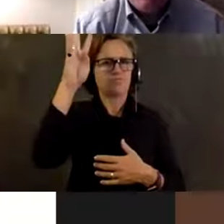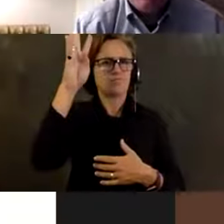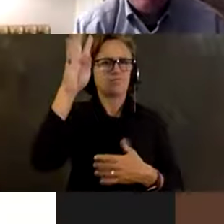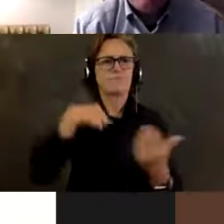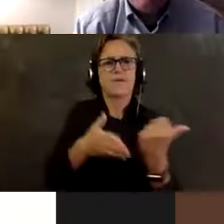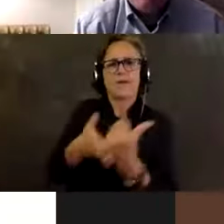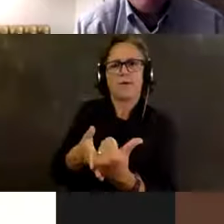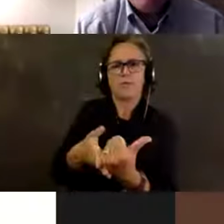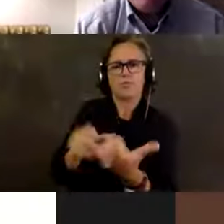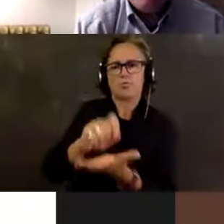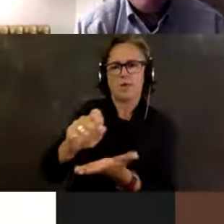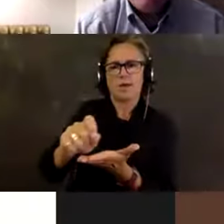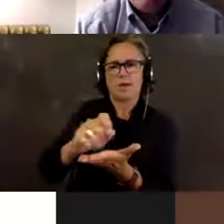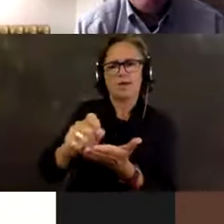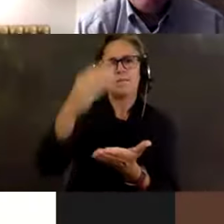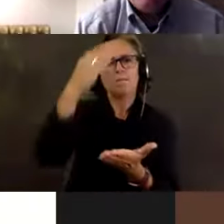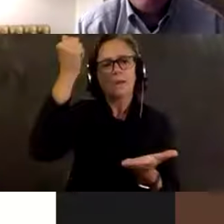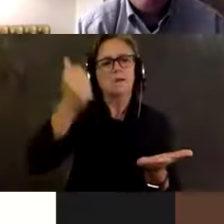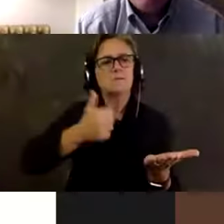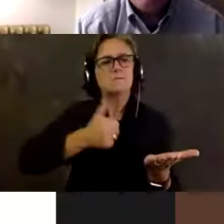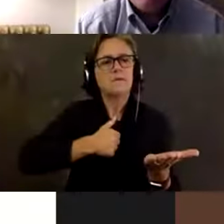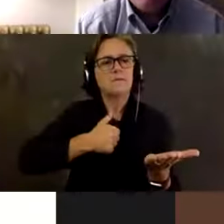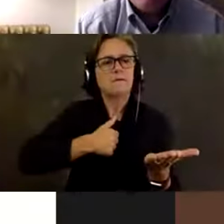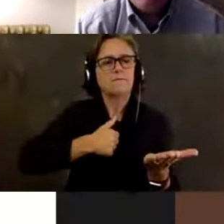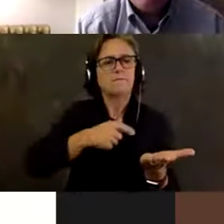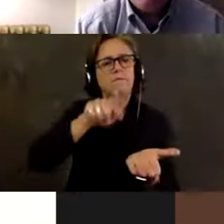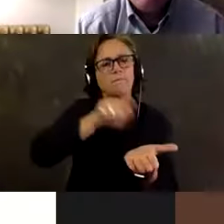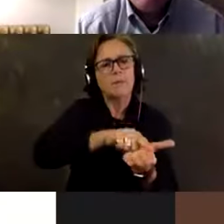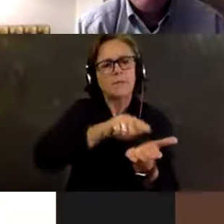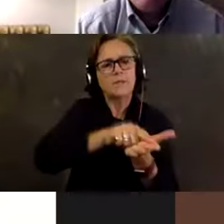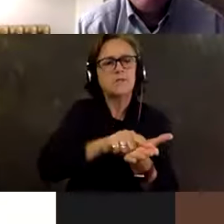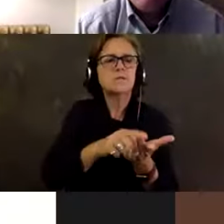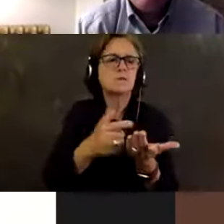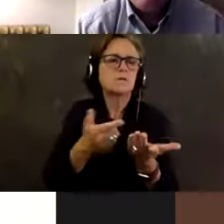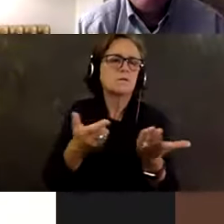because I've been published by some major publishers